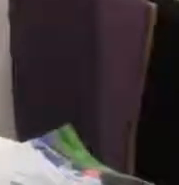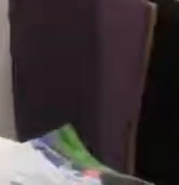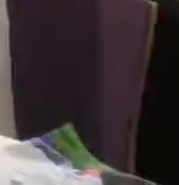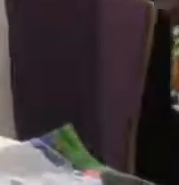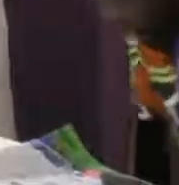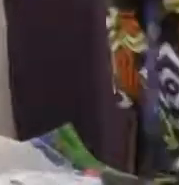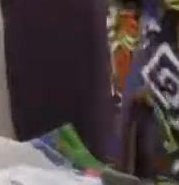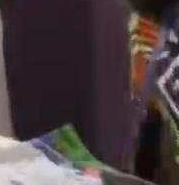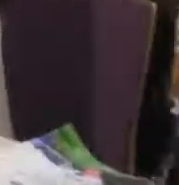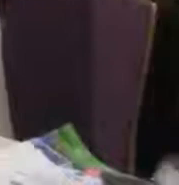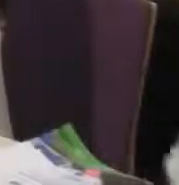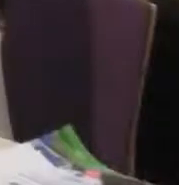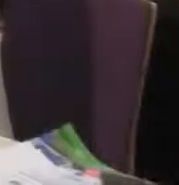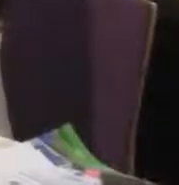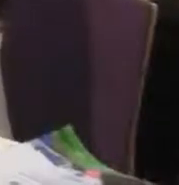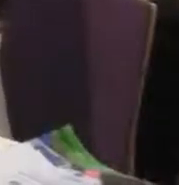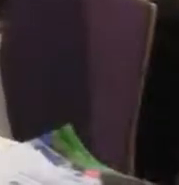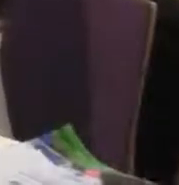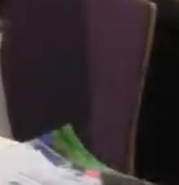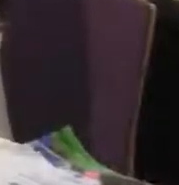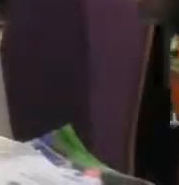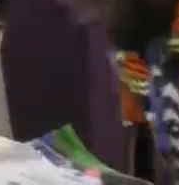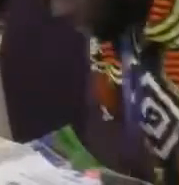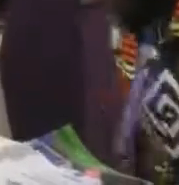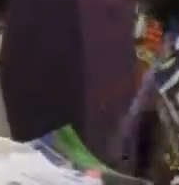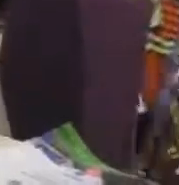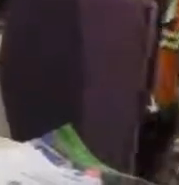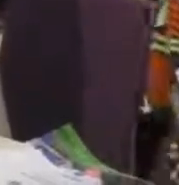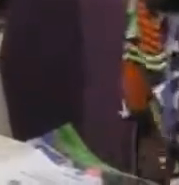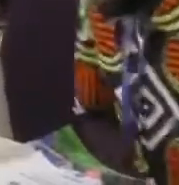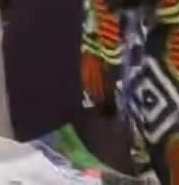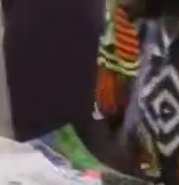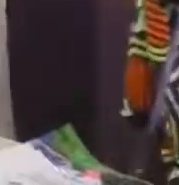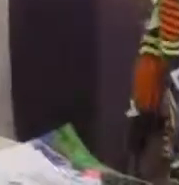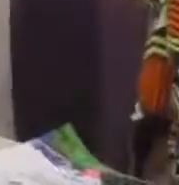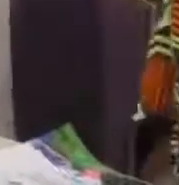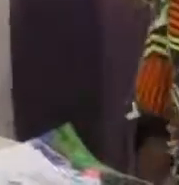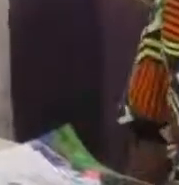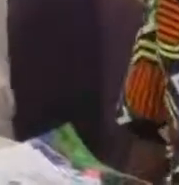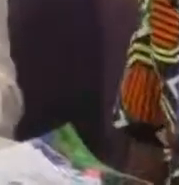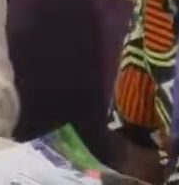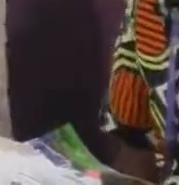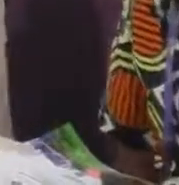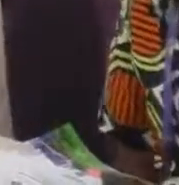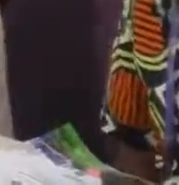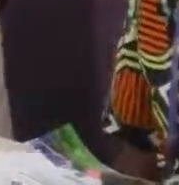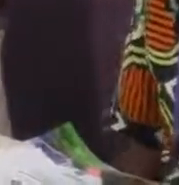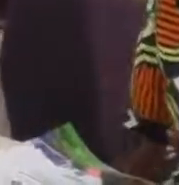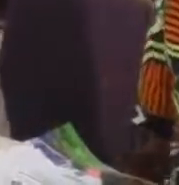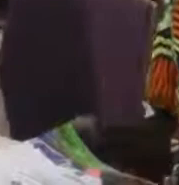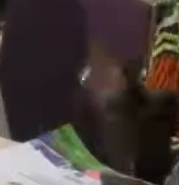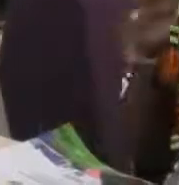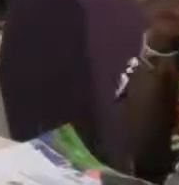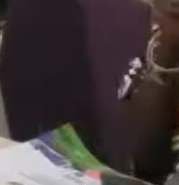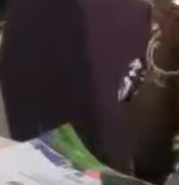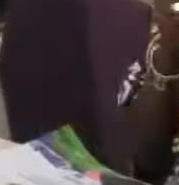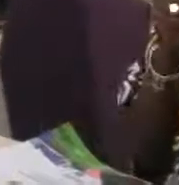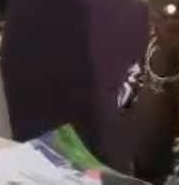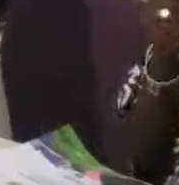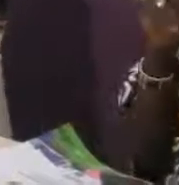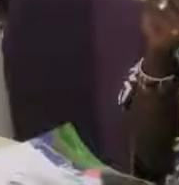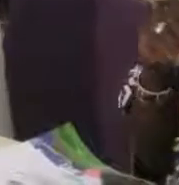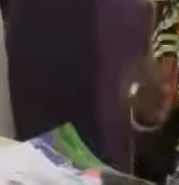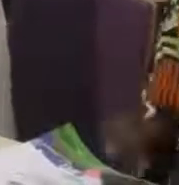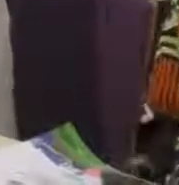the very first session of the World Assembly in Habitat 2, and it has consolidated the World Assembly in